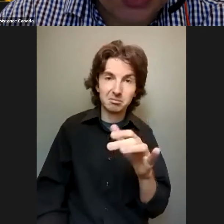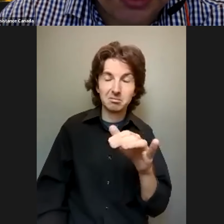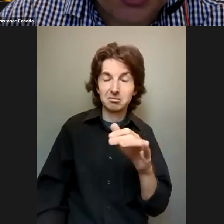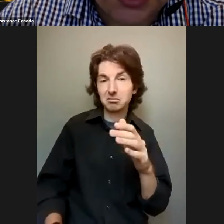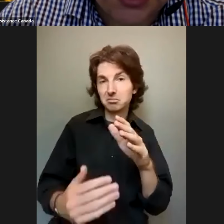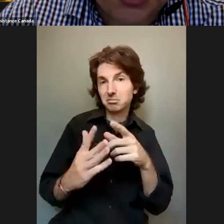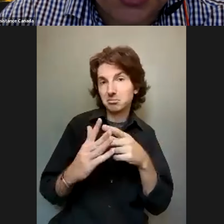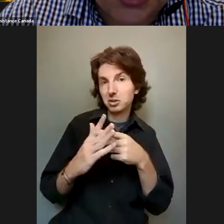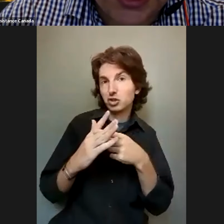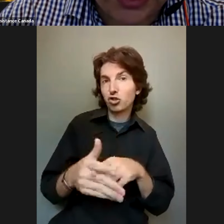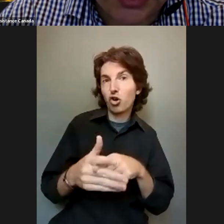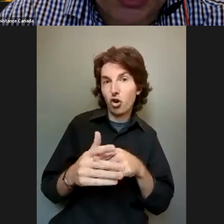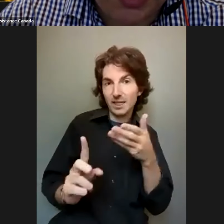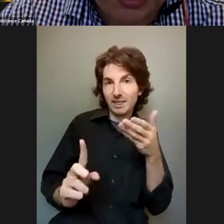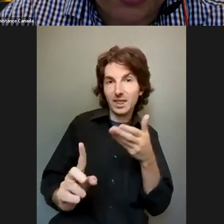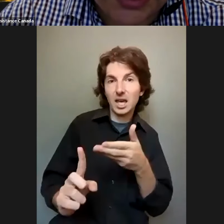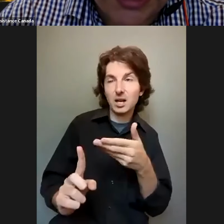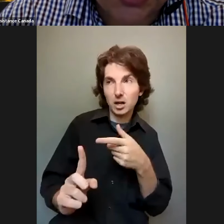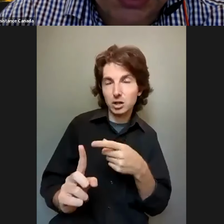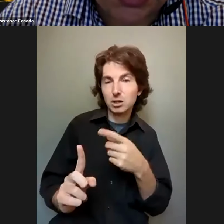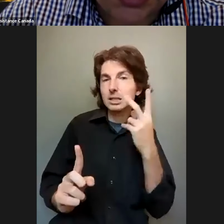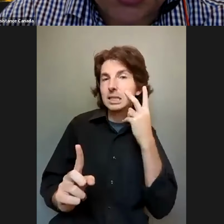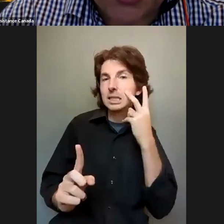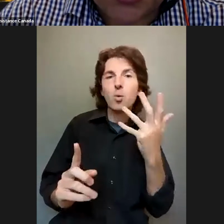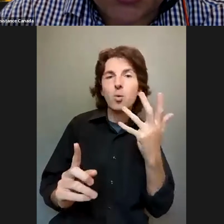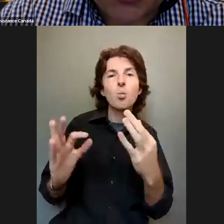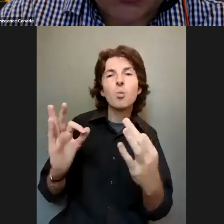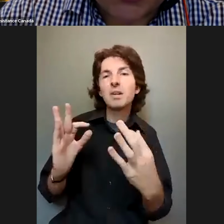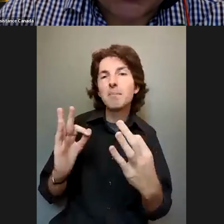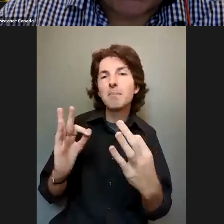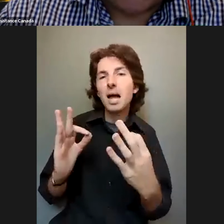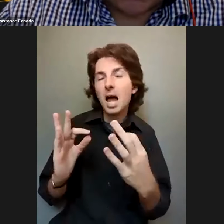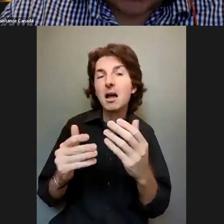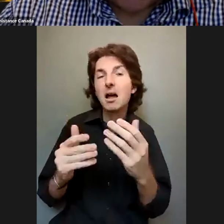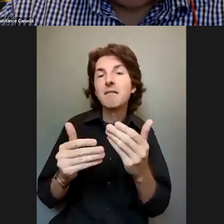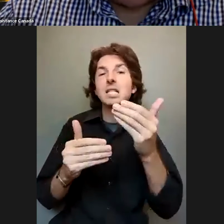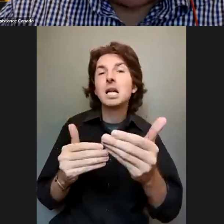to start to see how you can do better for the next one.